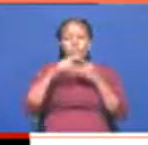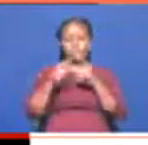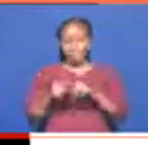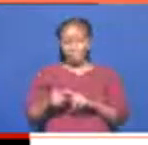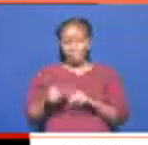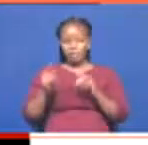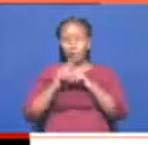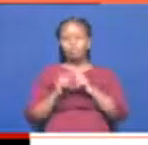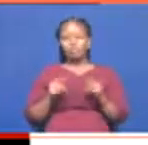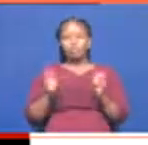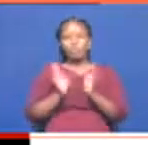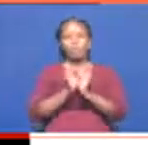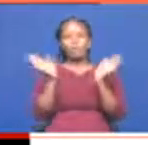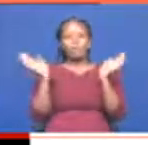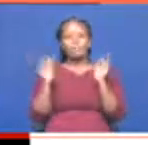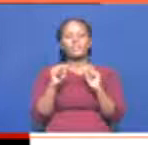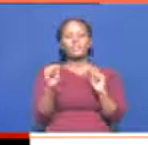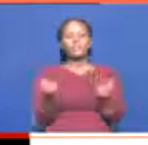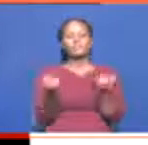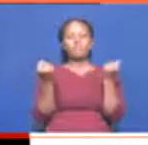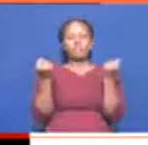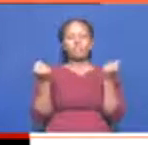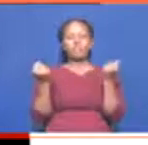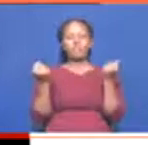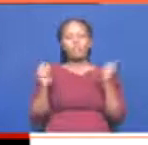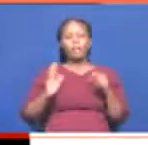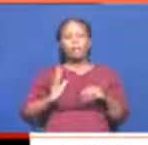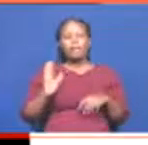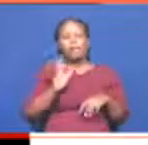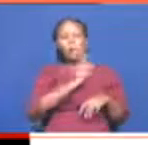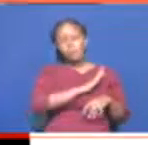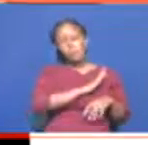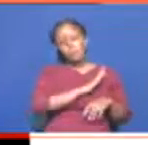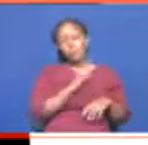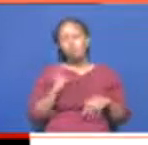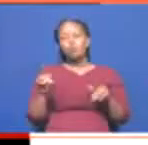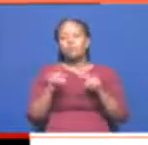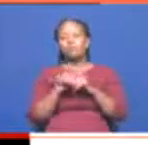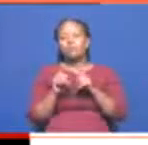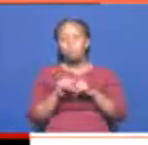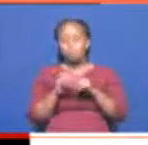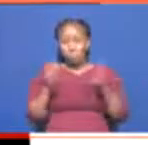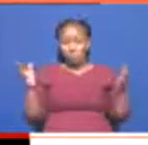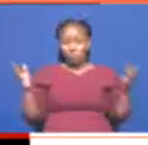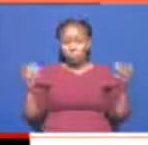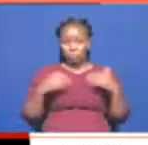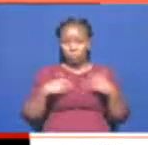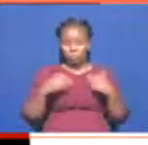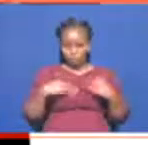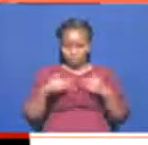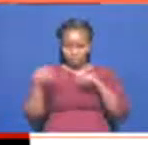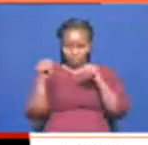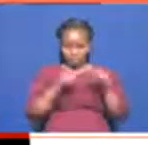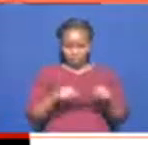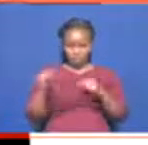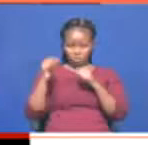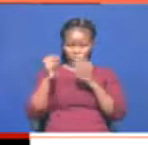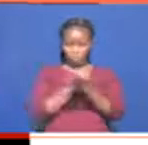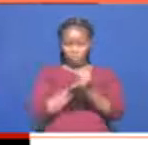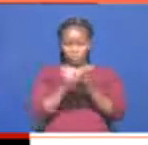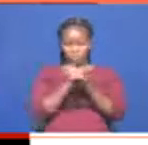ensure the public safety. The board has also carried out structural audits out